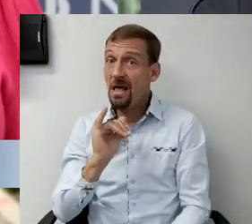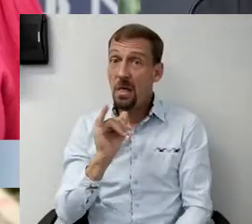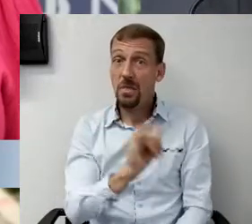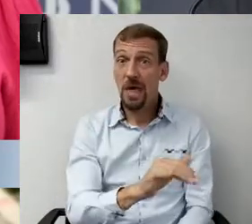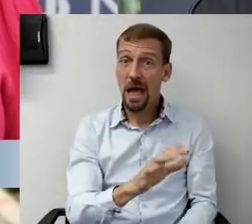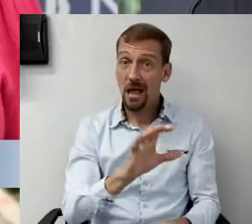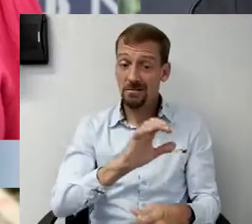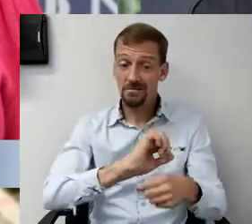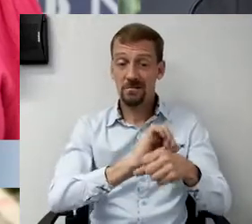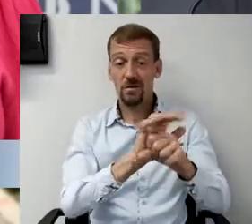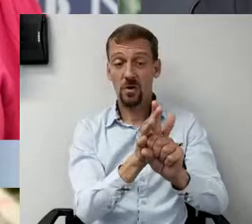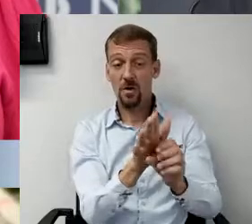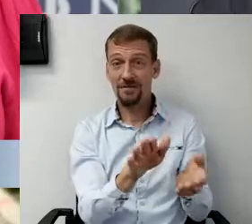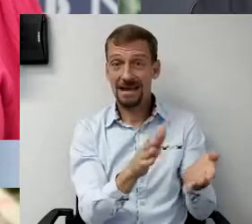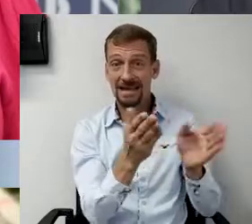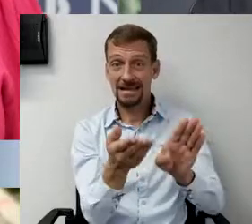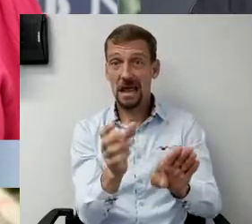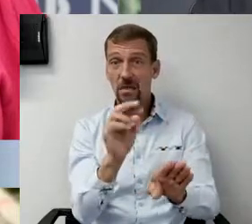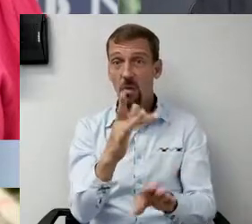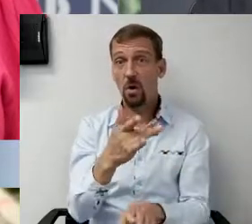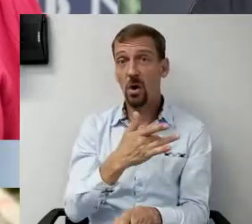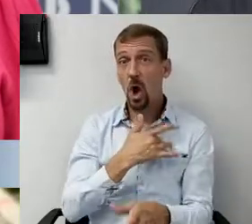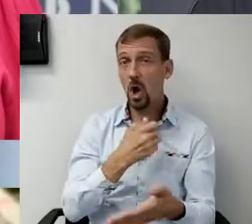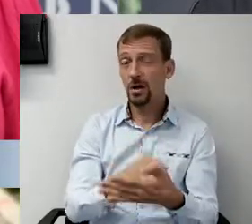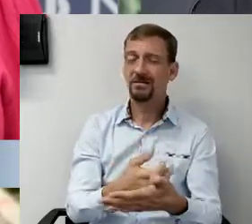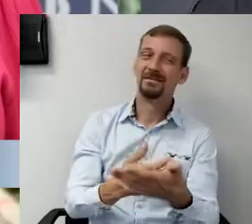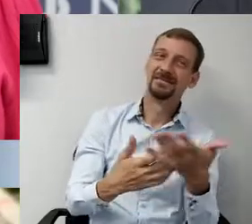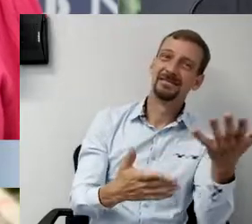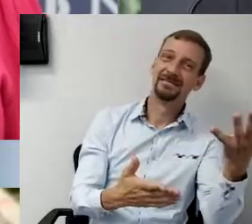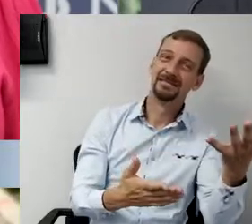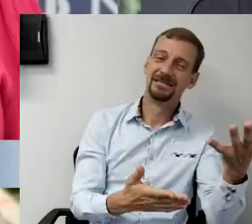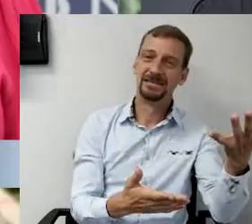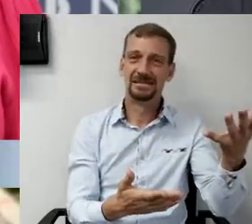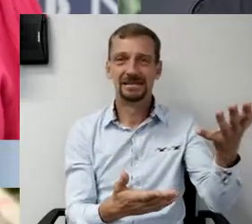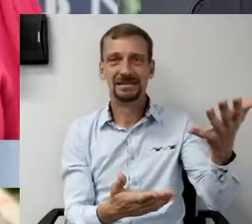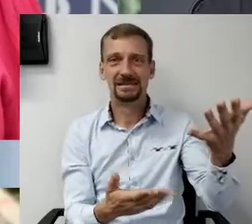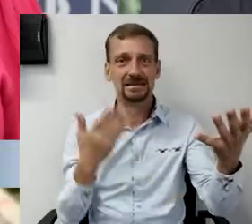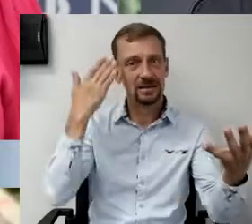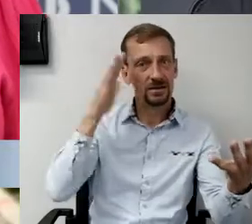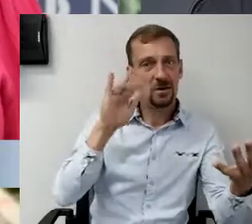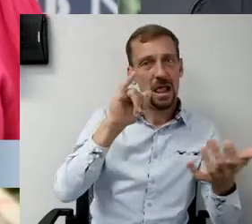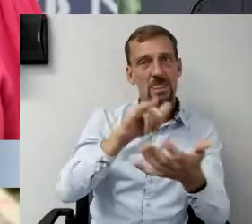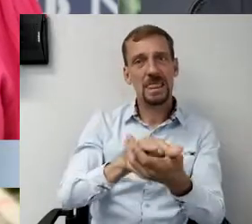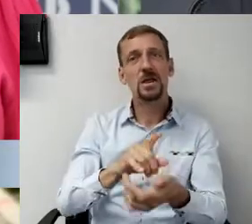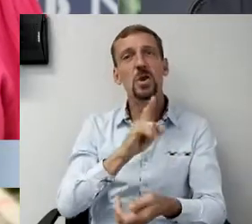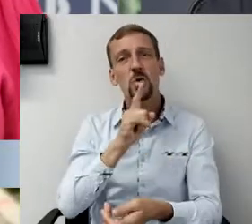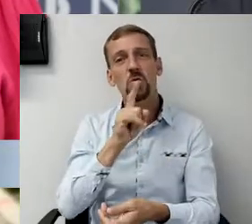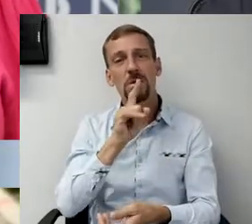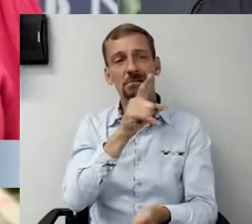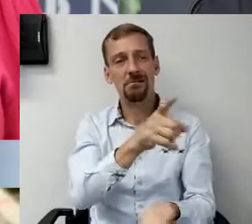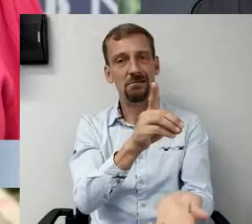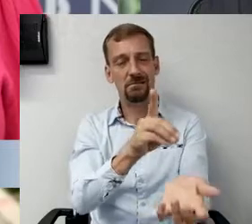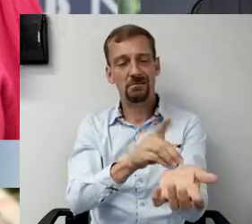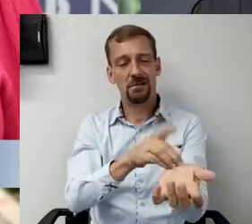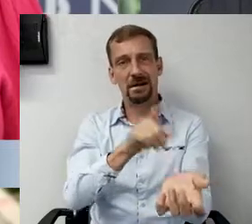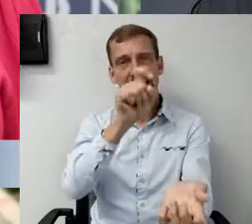death or they died of a heart attack? And that's where the physician has to exercise their